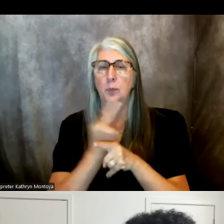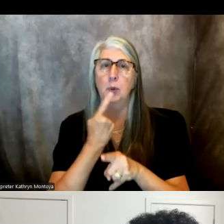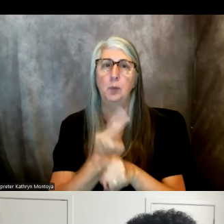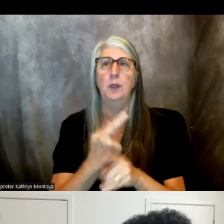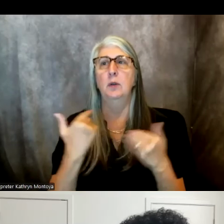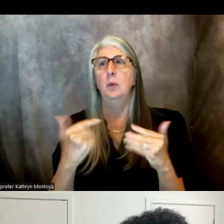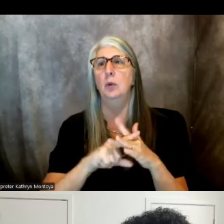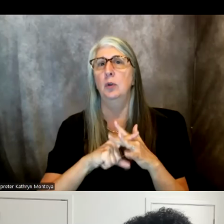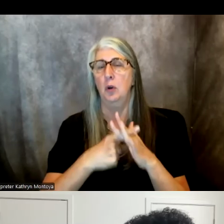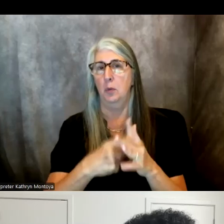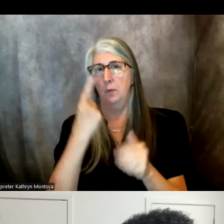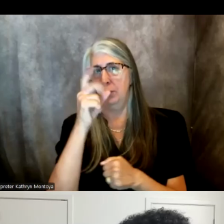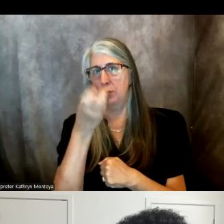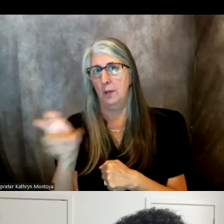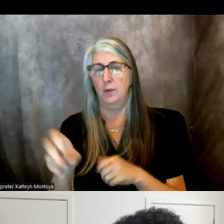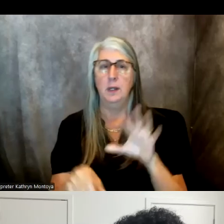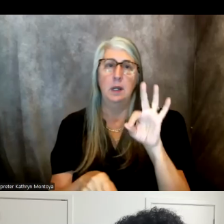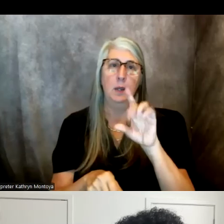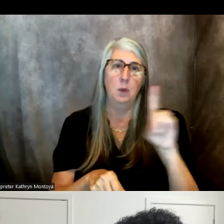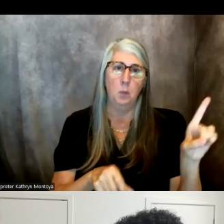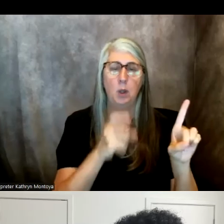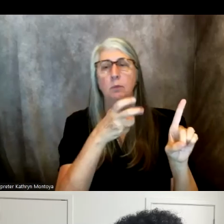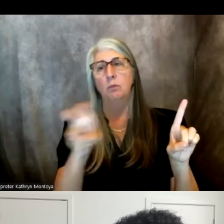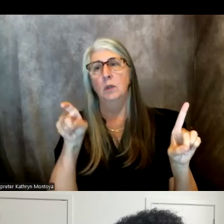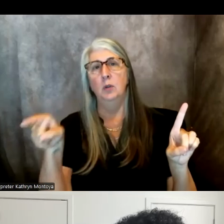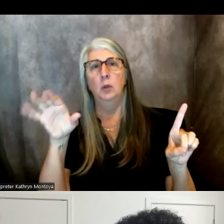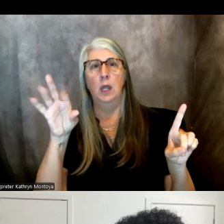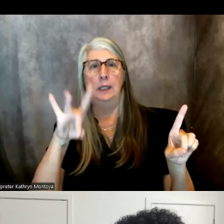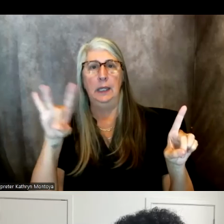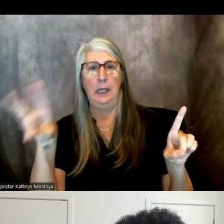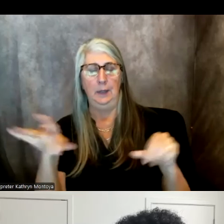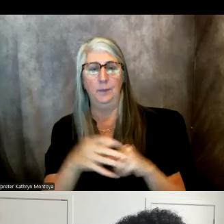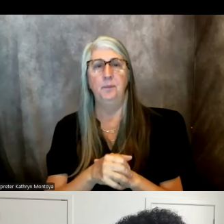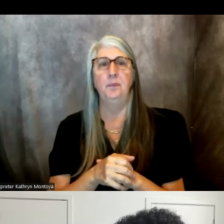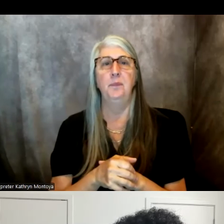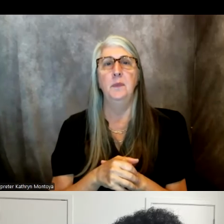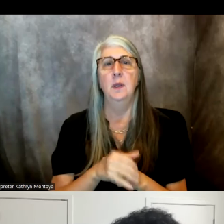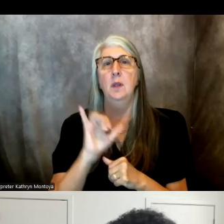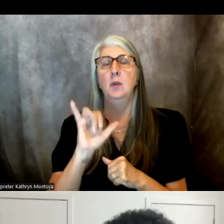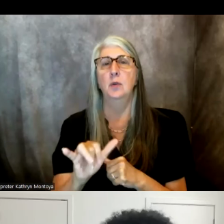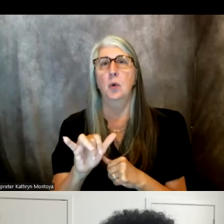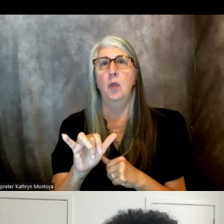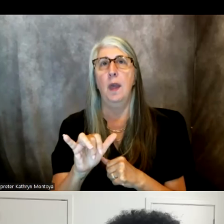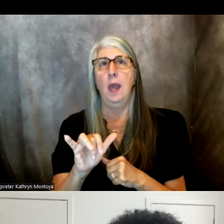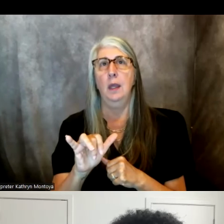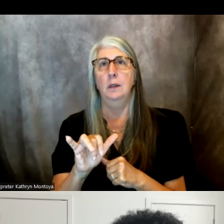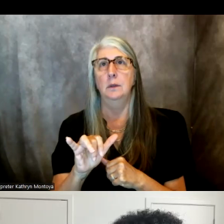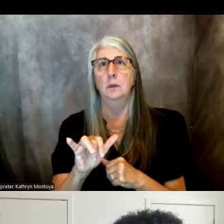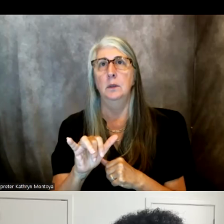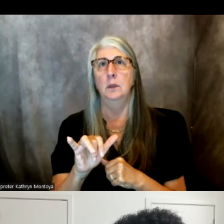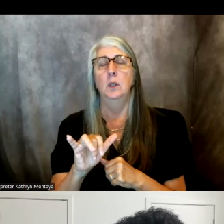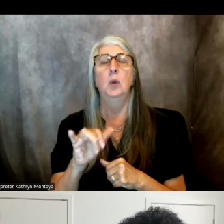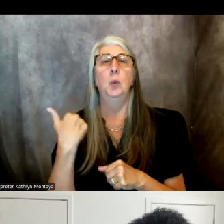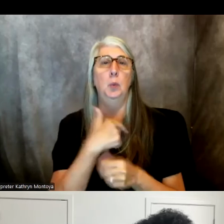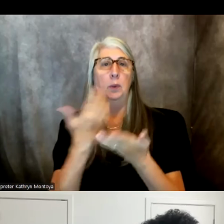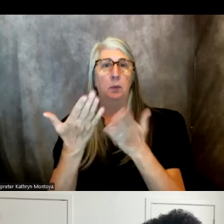with in terms of transferring from 911 to 988. So that looked like requesting a month of data from 911 and